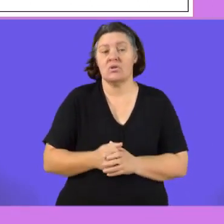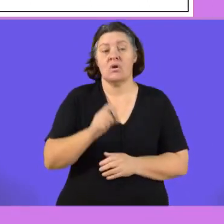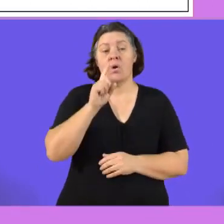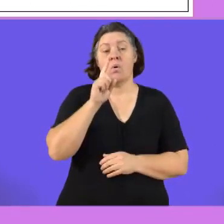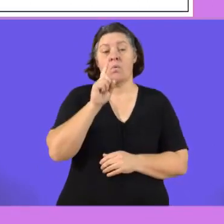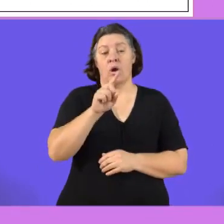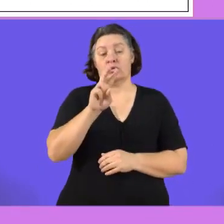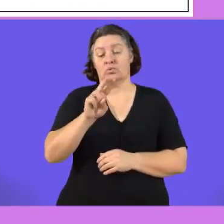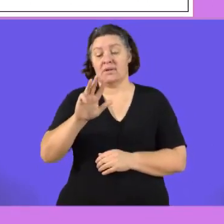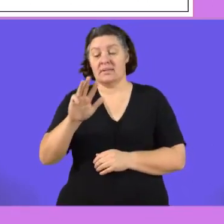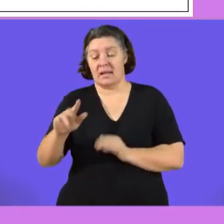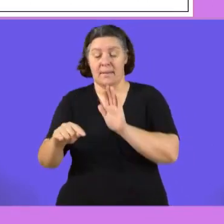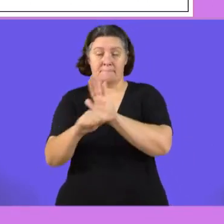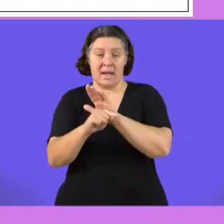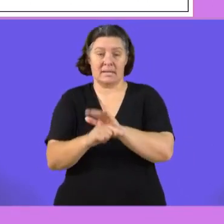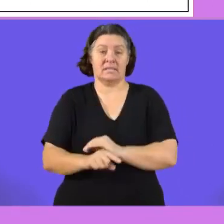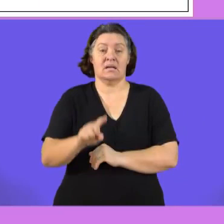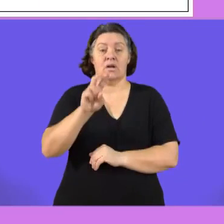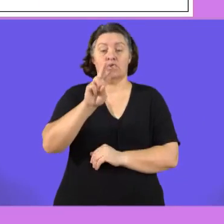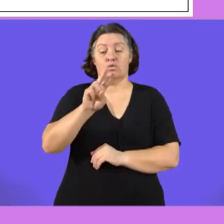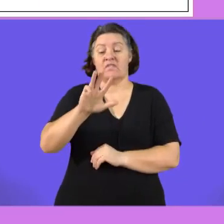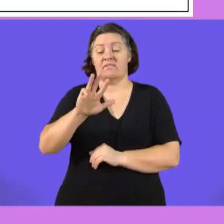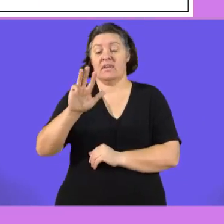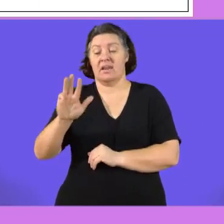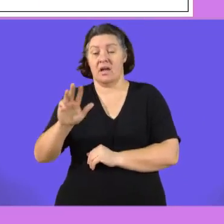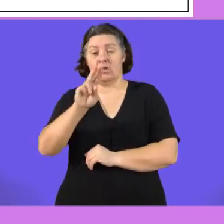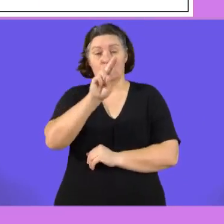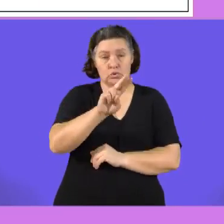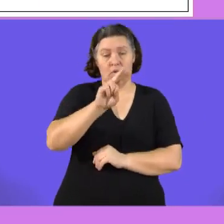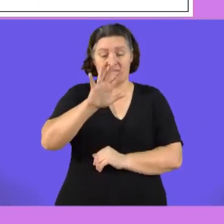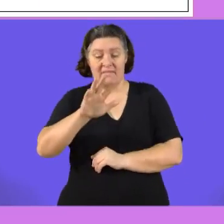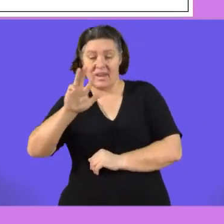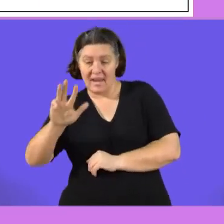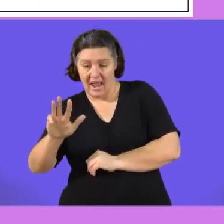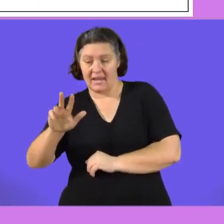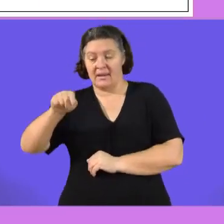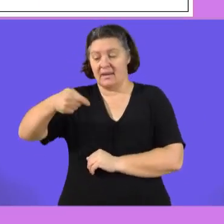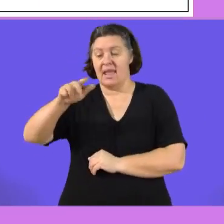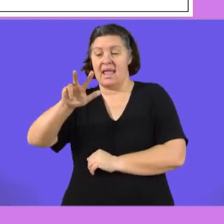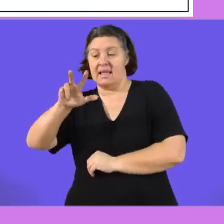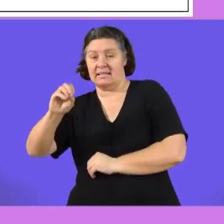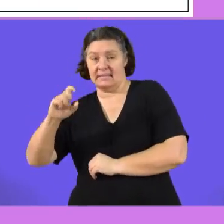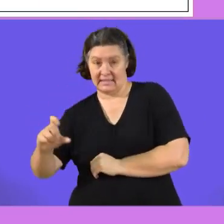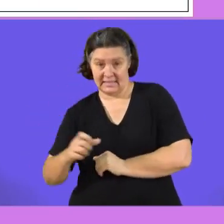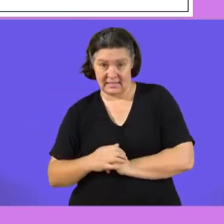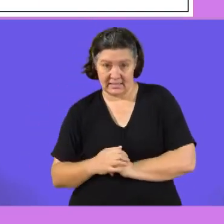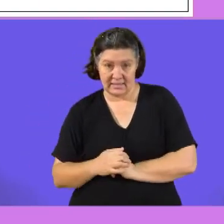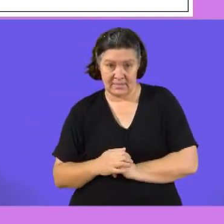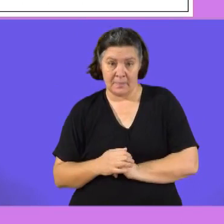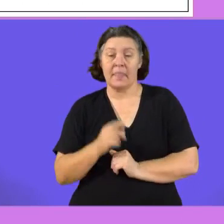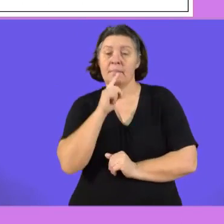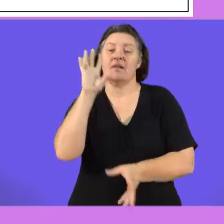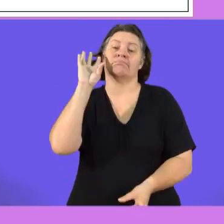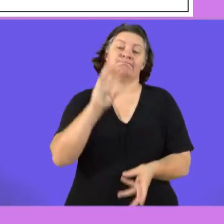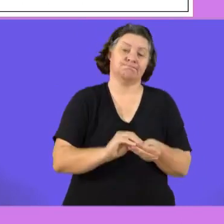us? 1,299 minus 259 Rand and 80 cents.